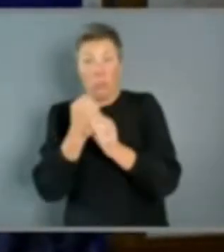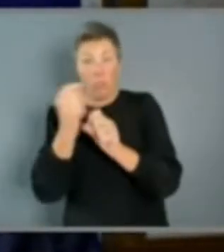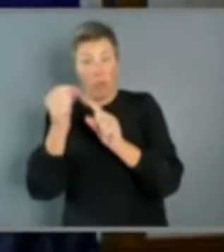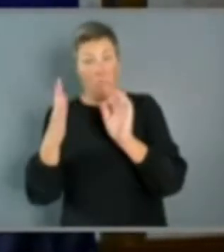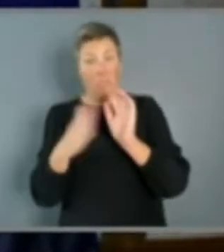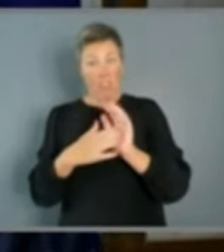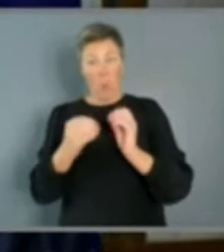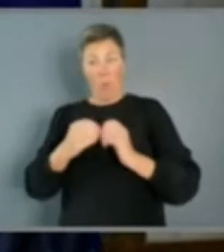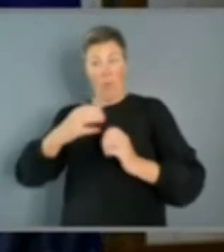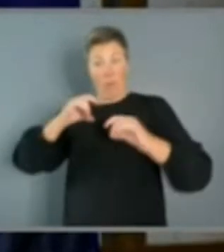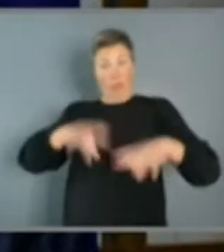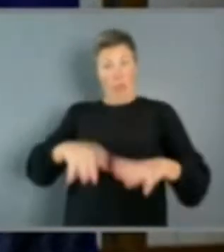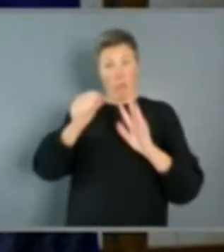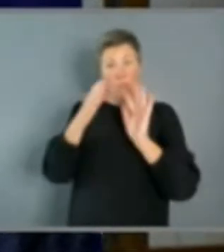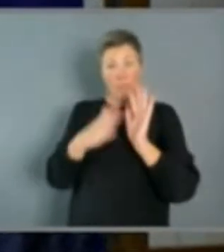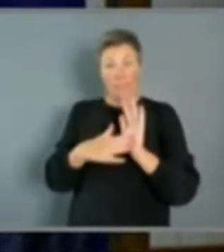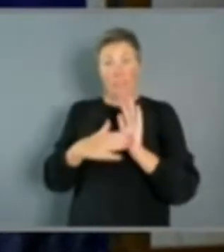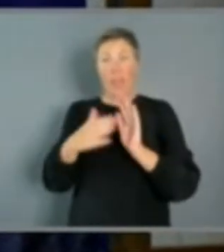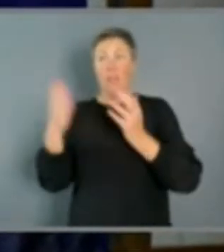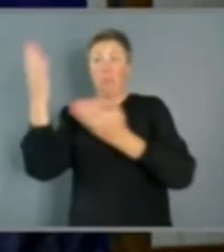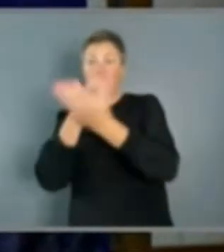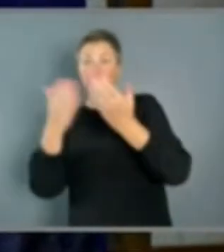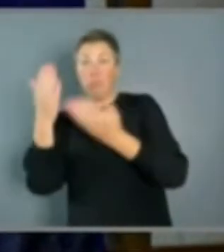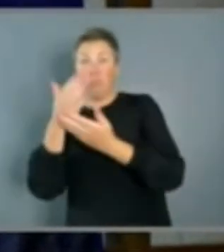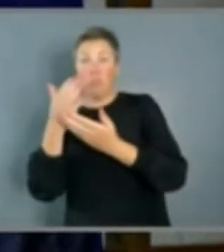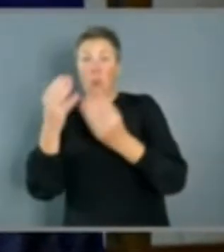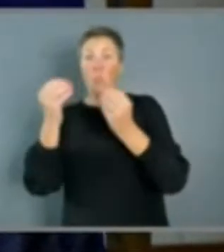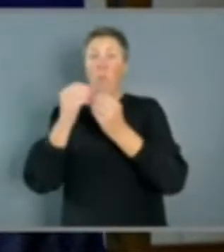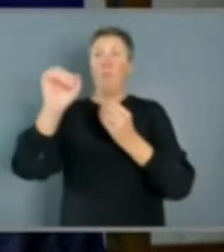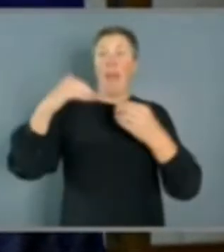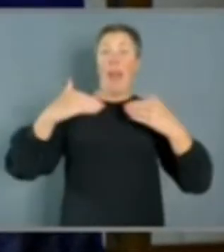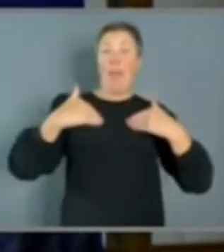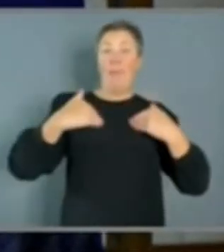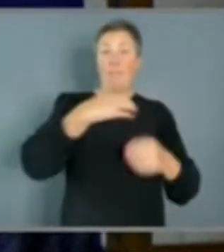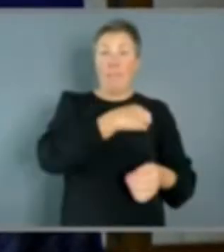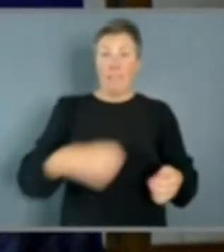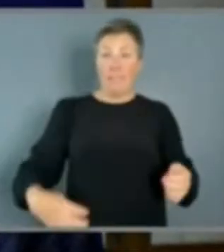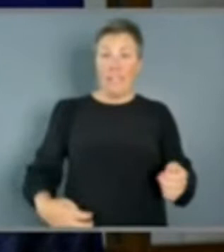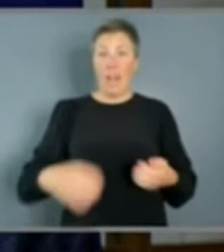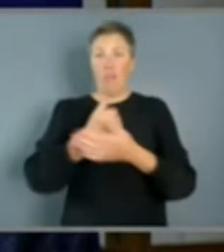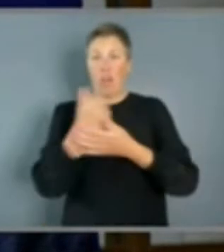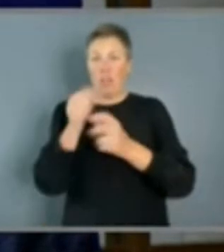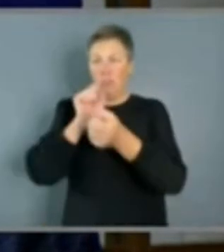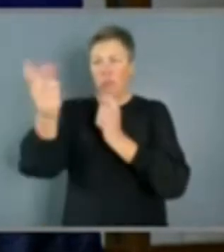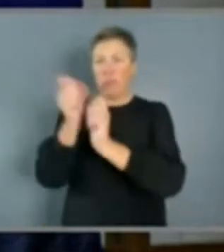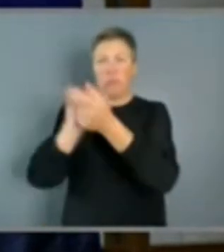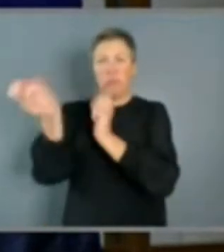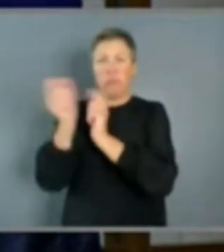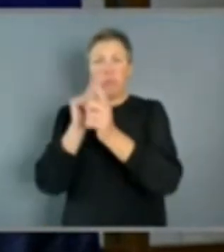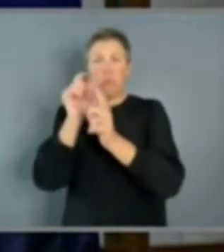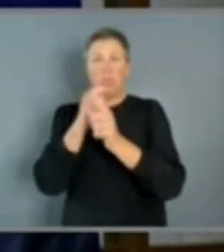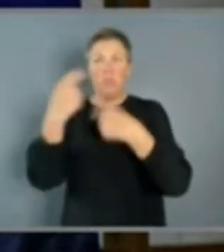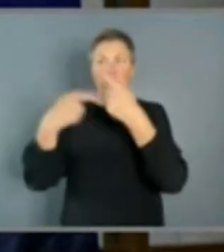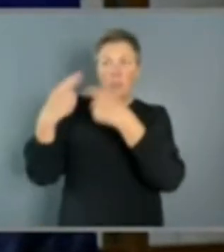been speaking with Health Minister Jelta Wong, both personally and regularly by message in terms of updates